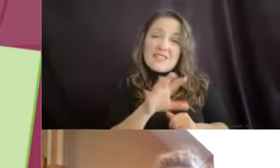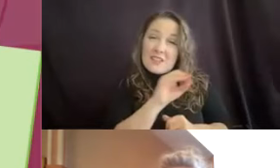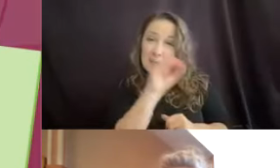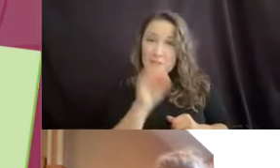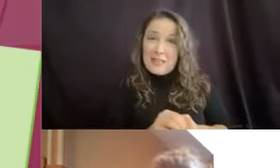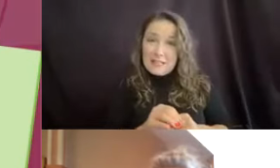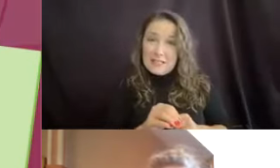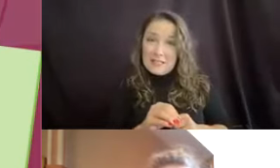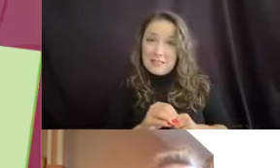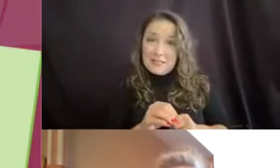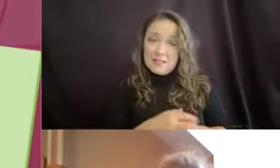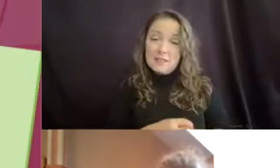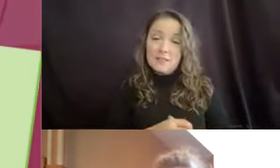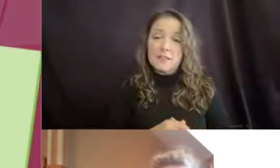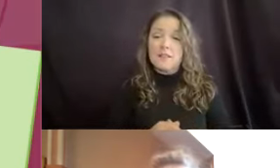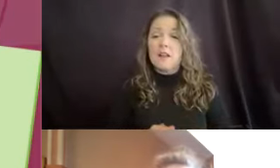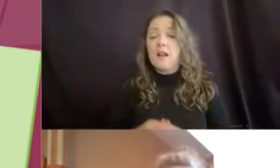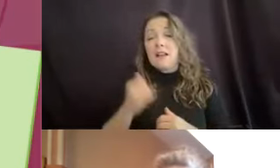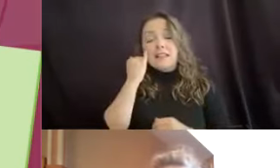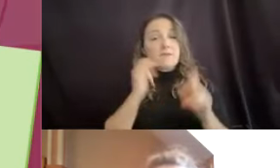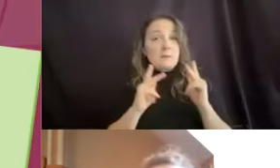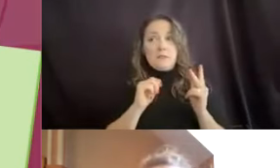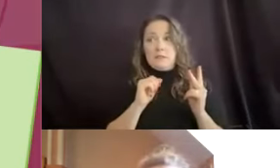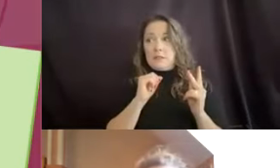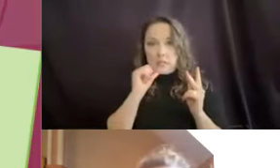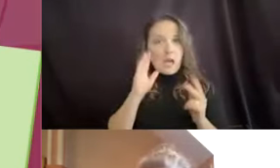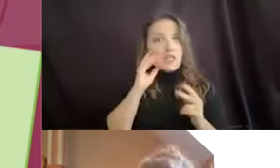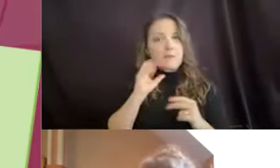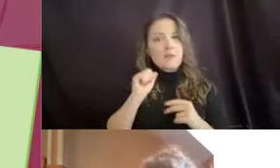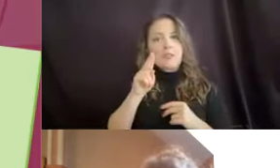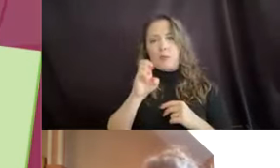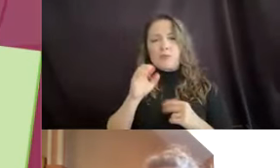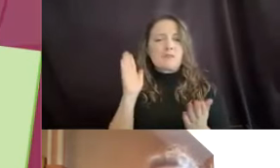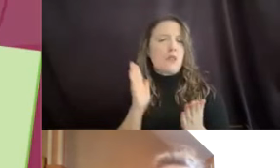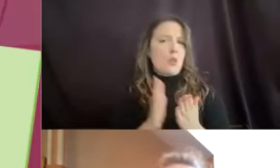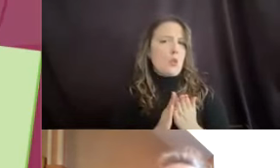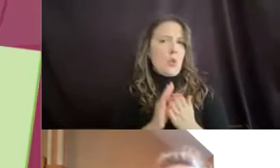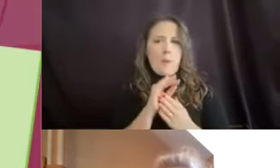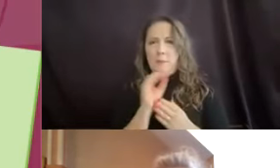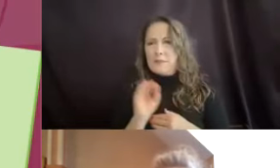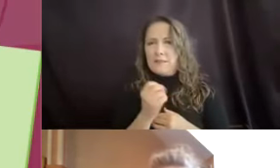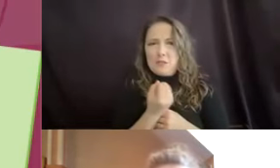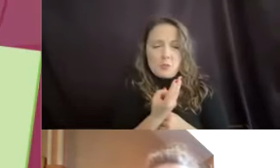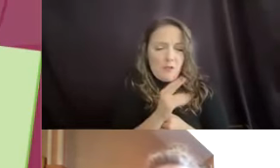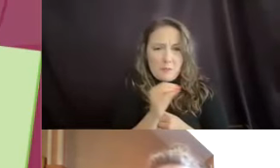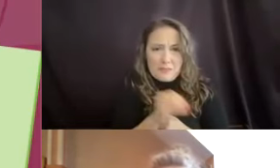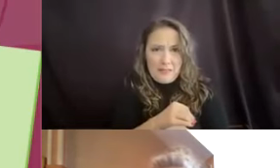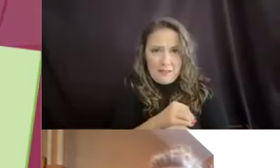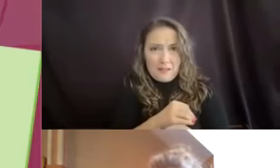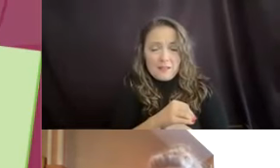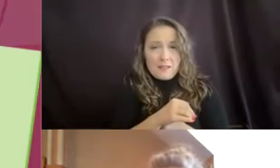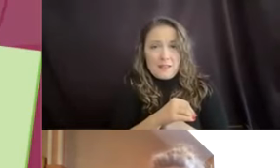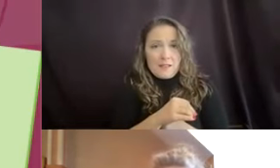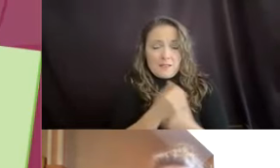of non-abused girls and 5.5% of non-abused boys. So this is a huge problem. It's